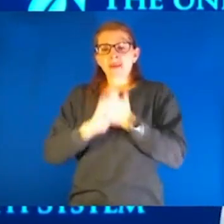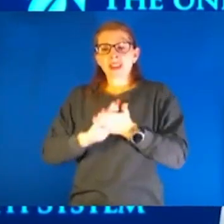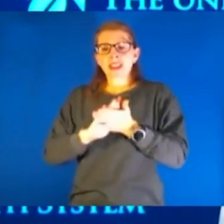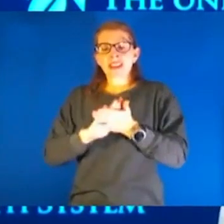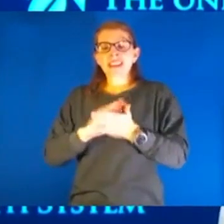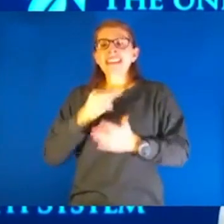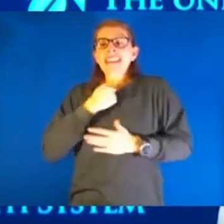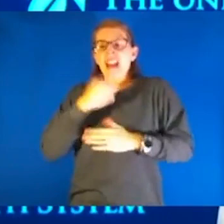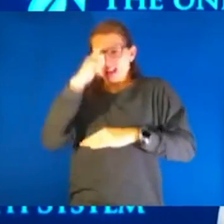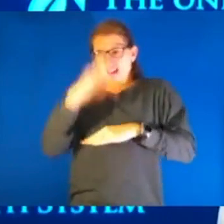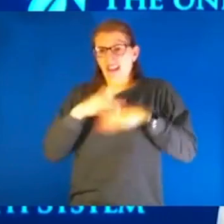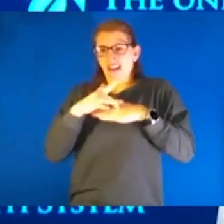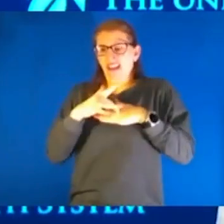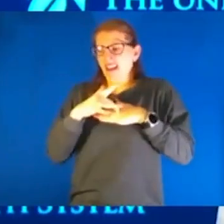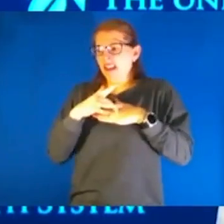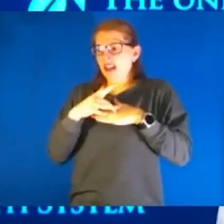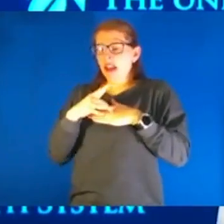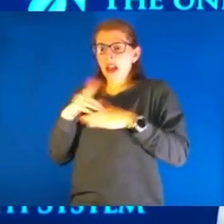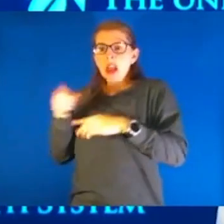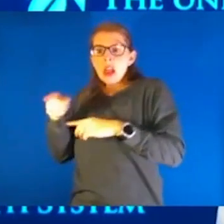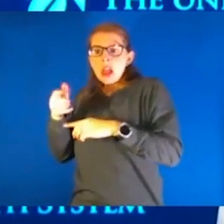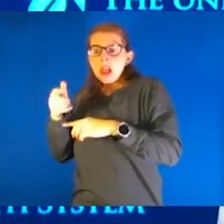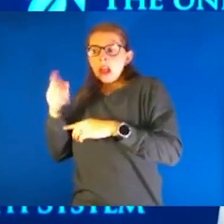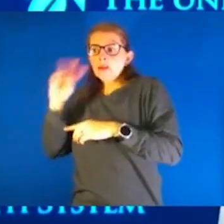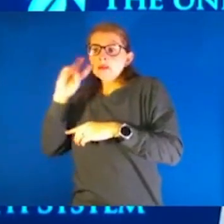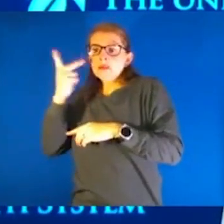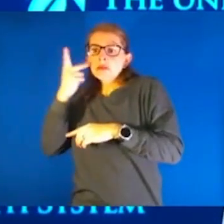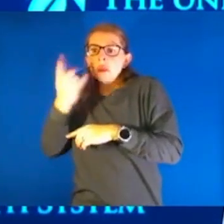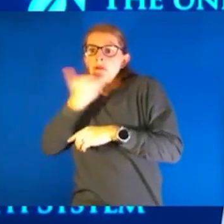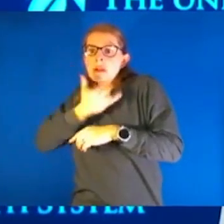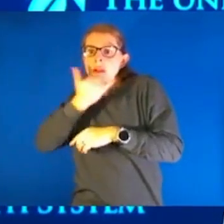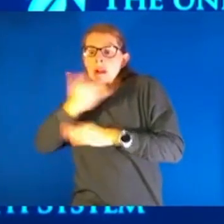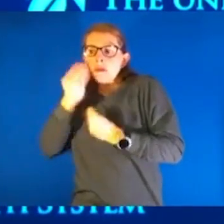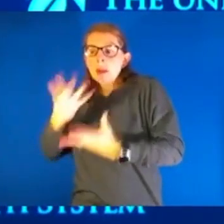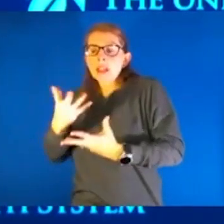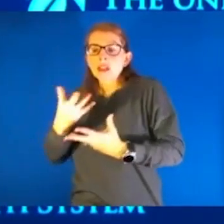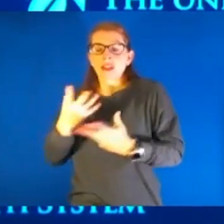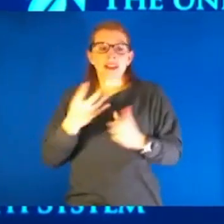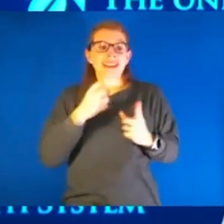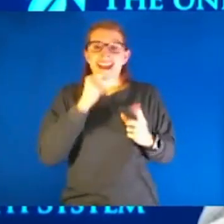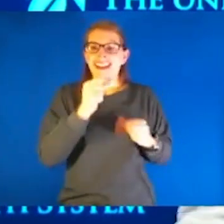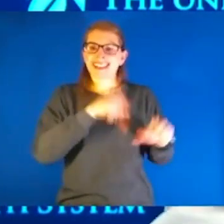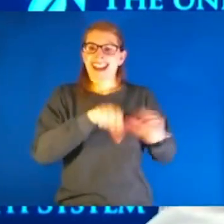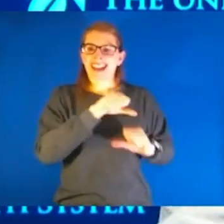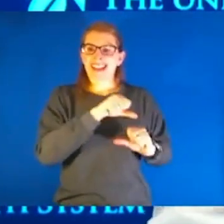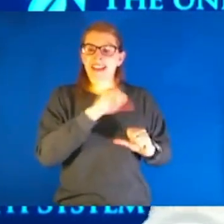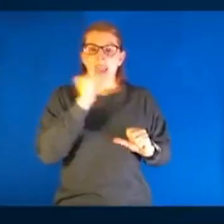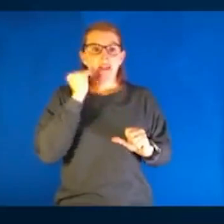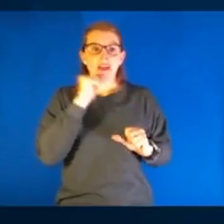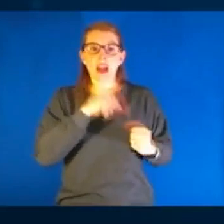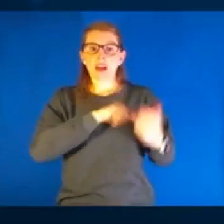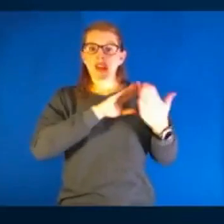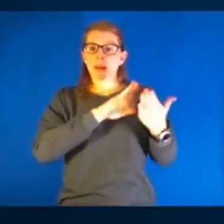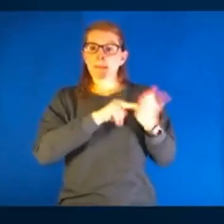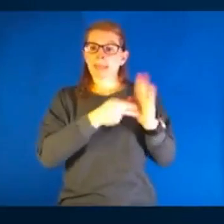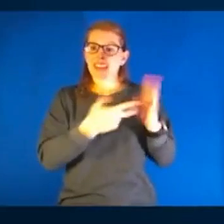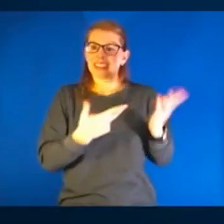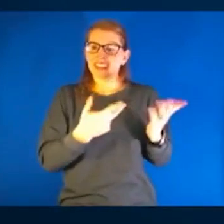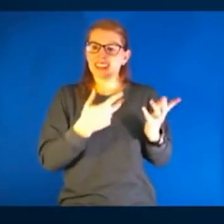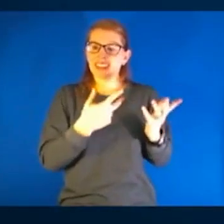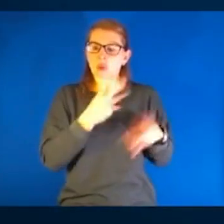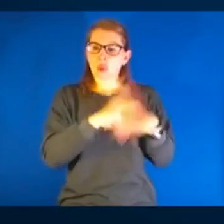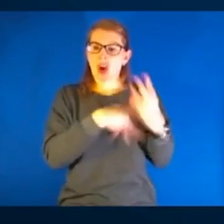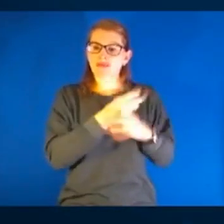facts of science. Right. And if you can't get past that, it's going to be hard to solve it as a world. Jess. Taylor wants to